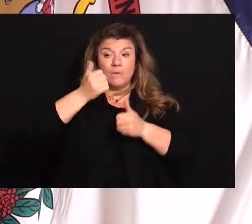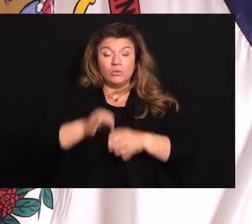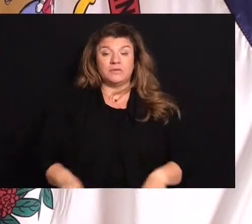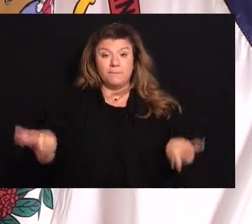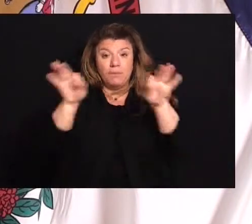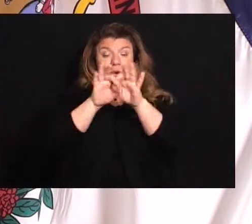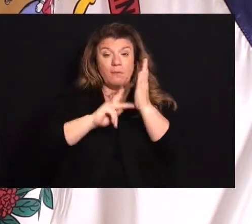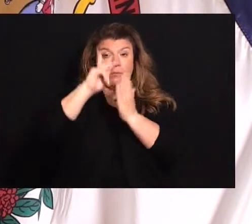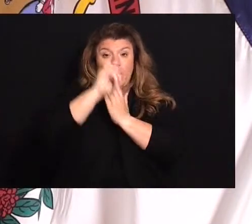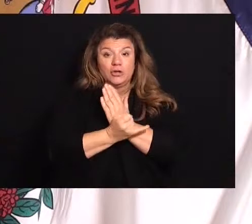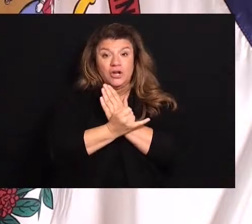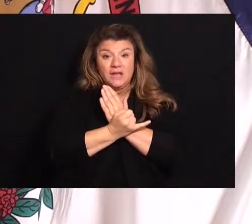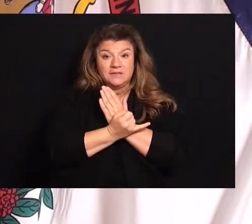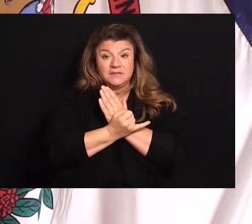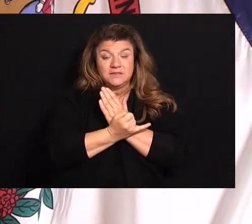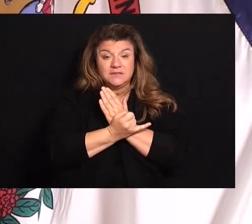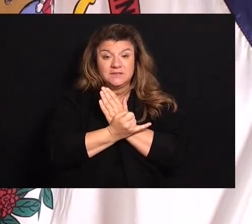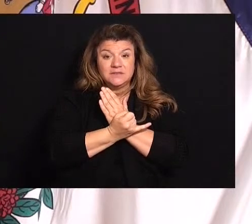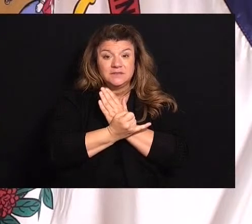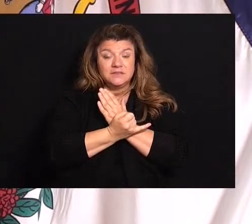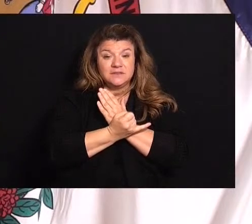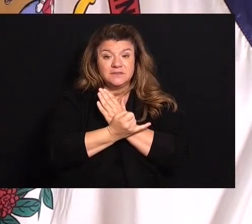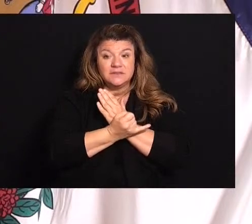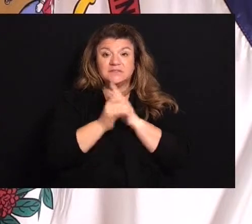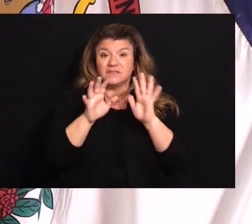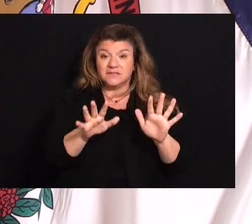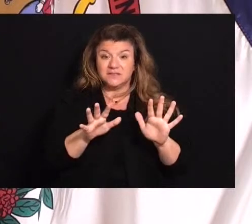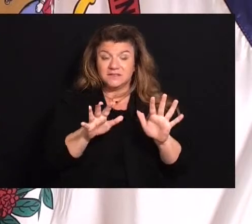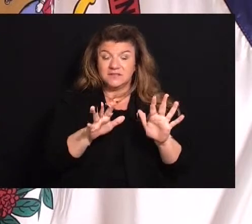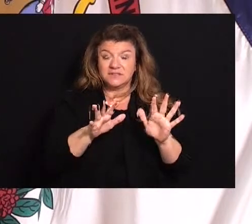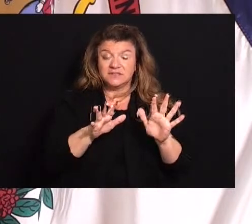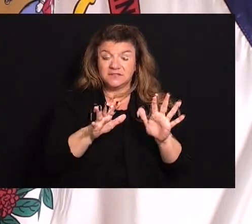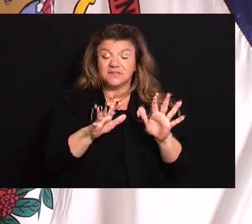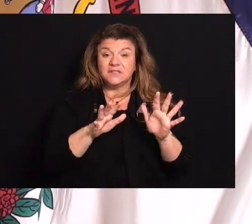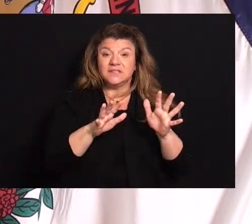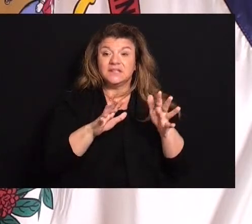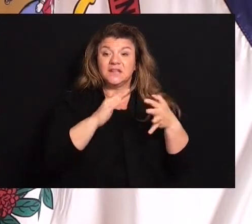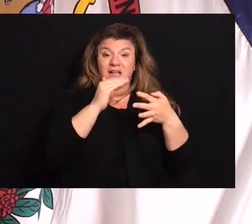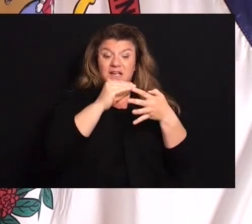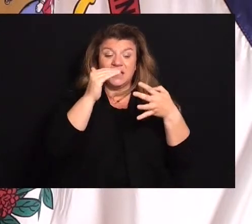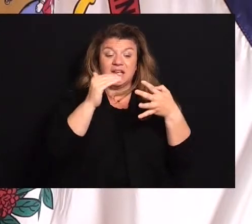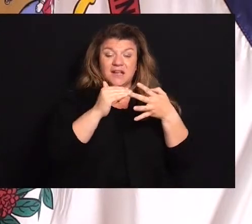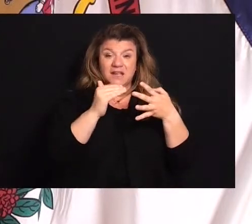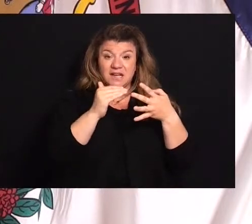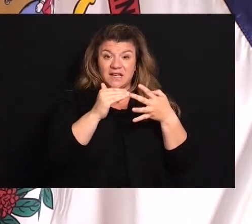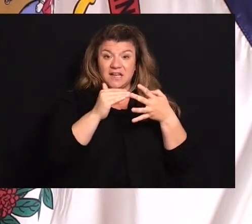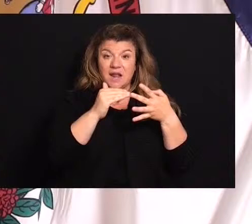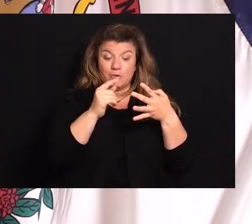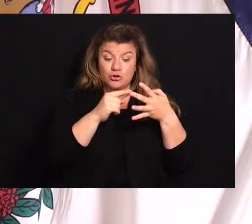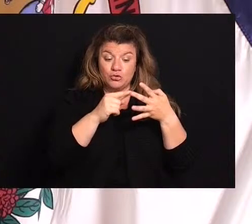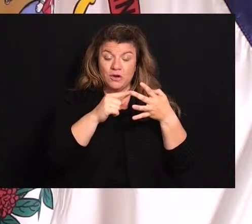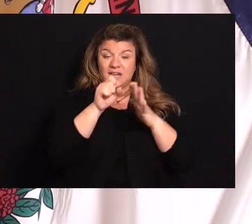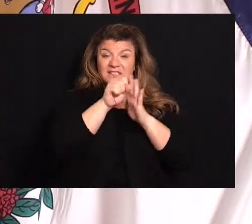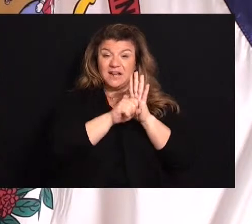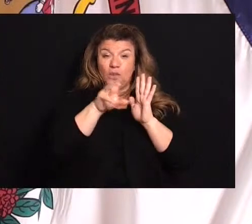in West Virginia is Quarter H. But the #2 most important project in my eyes in the state of West Virginia is finish